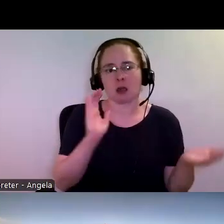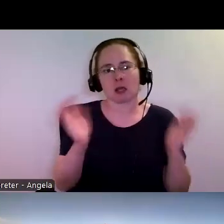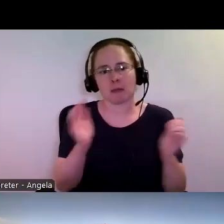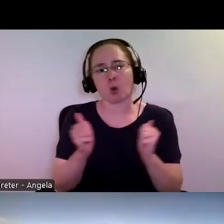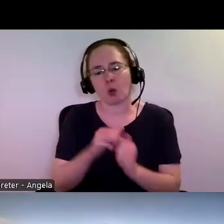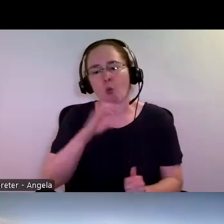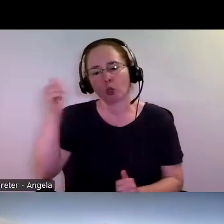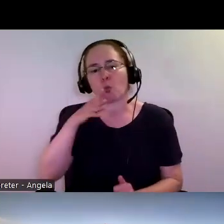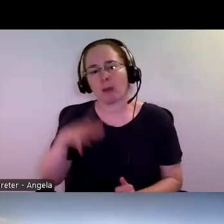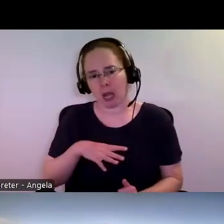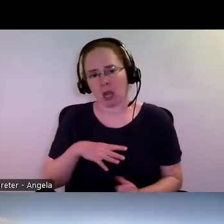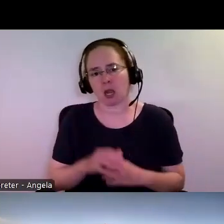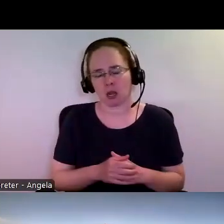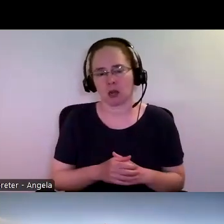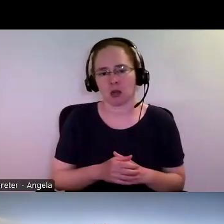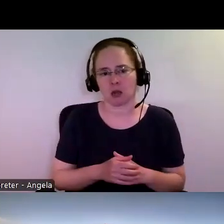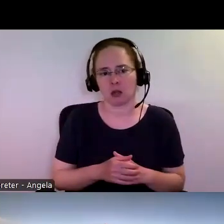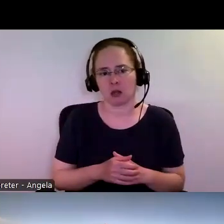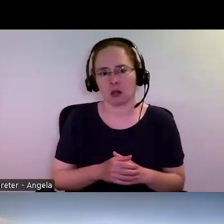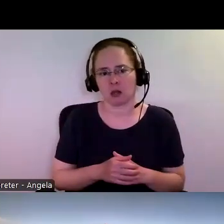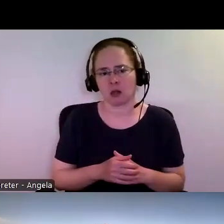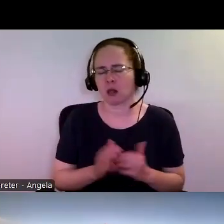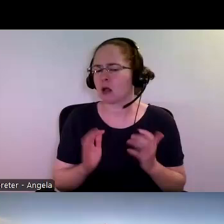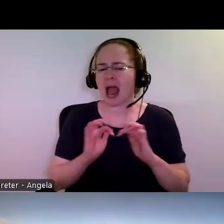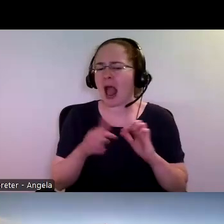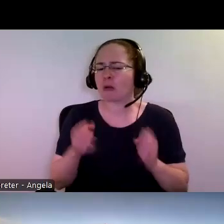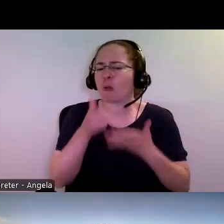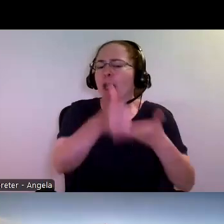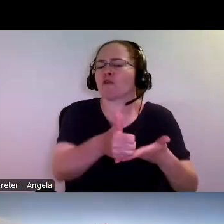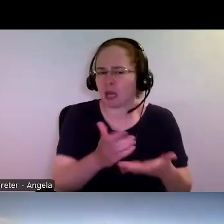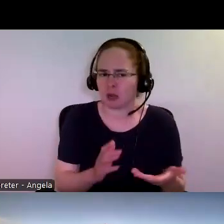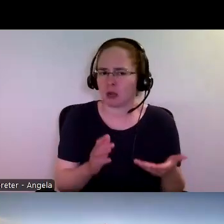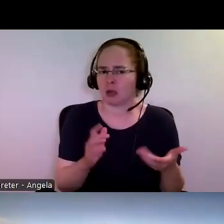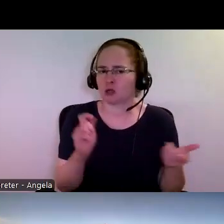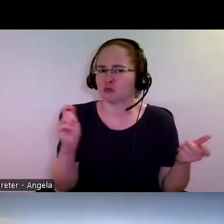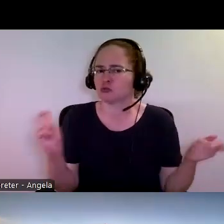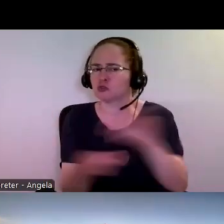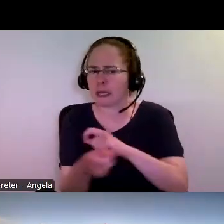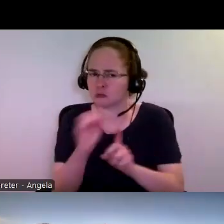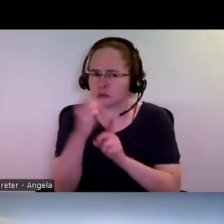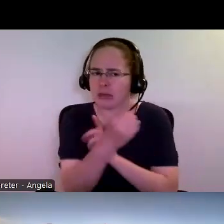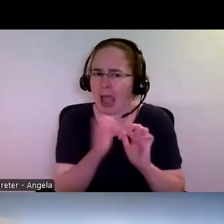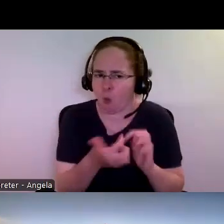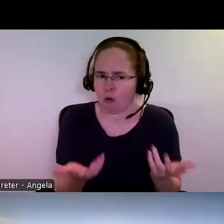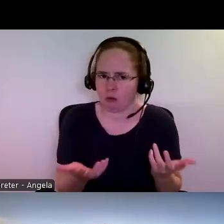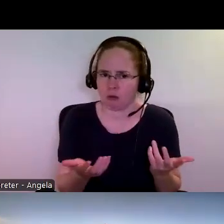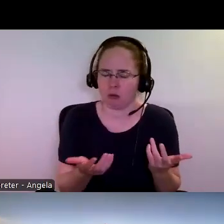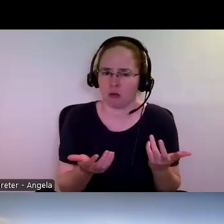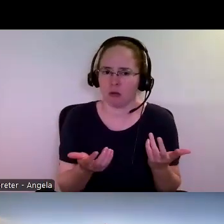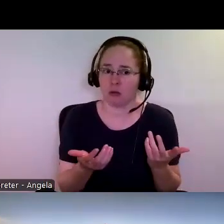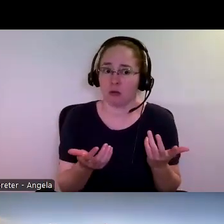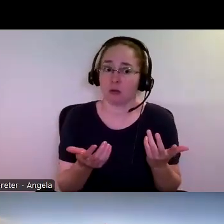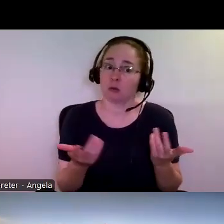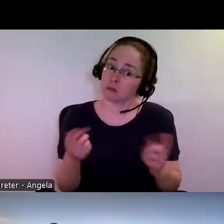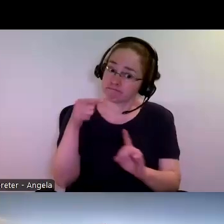women. So how can we intervene? How can we change this narrative? The big narrative here is